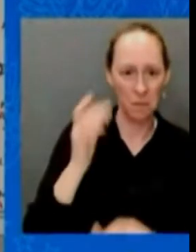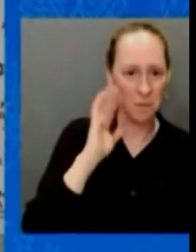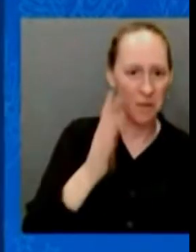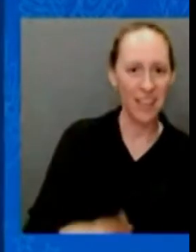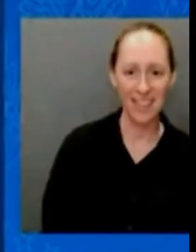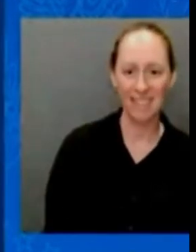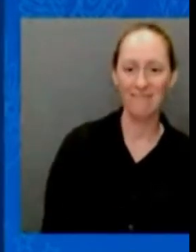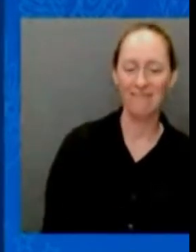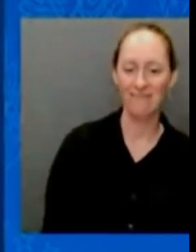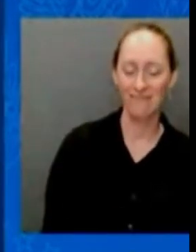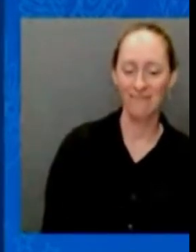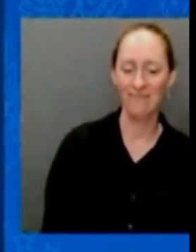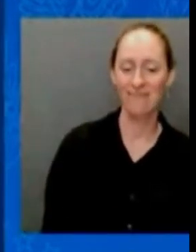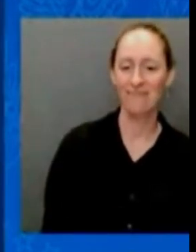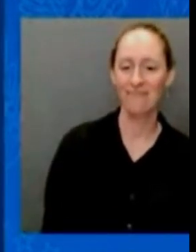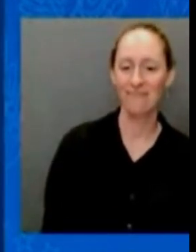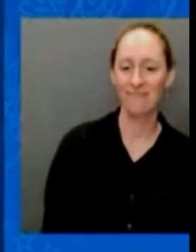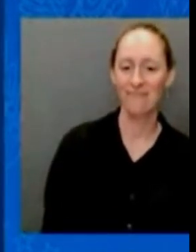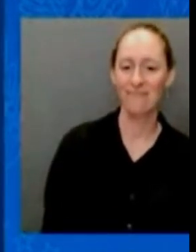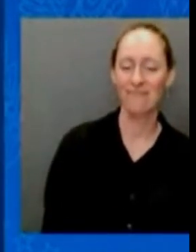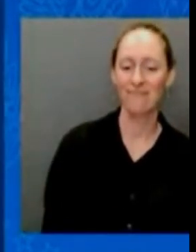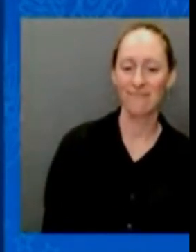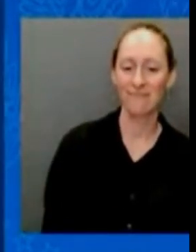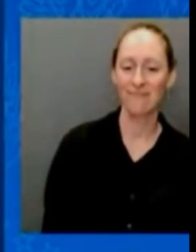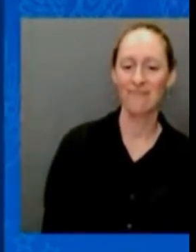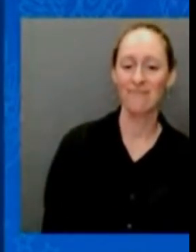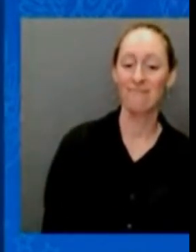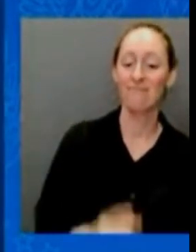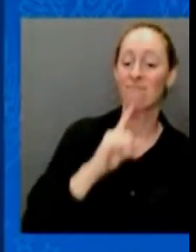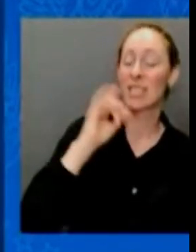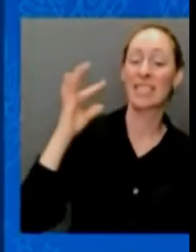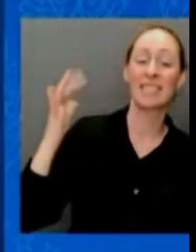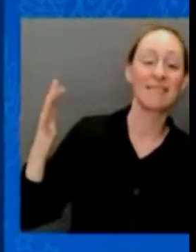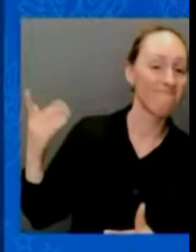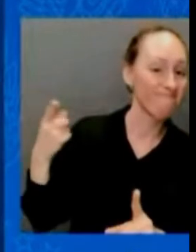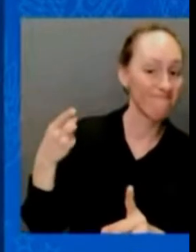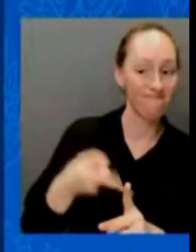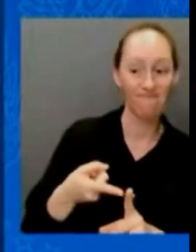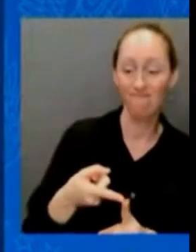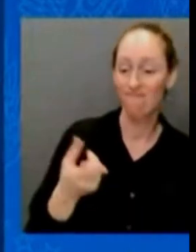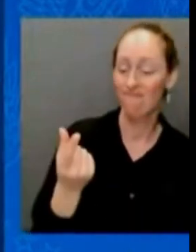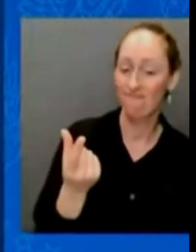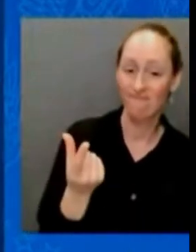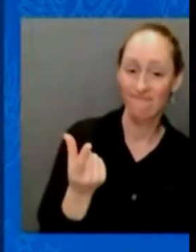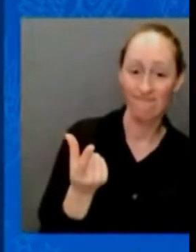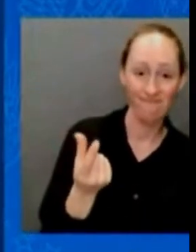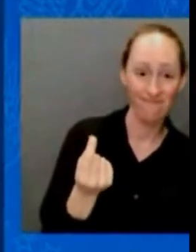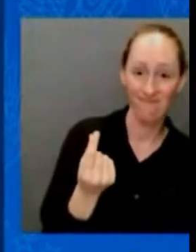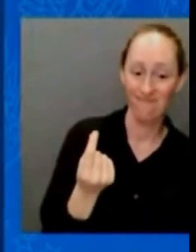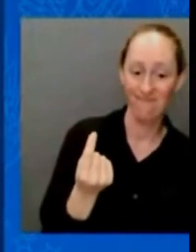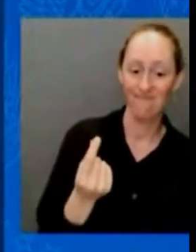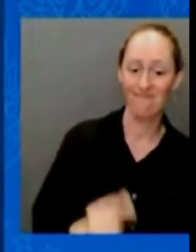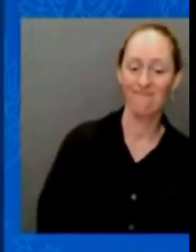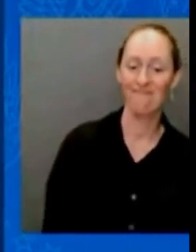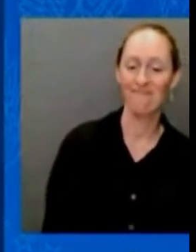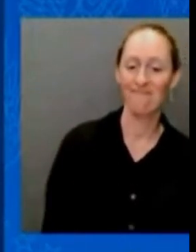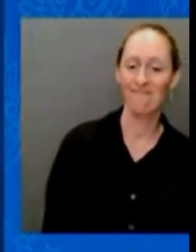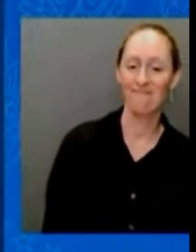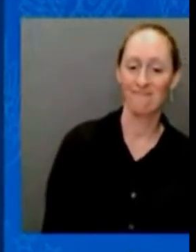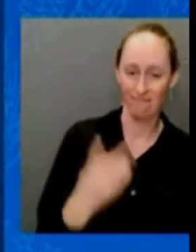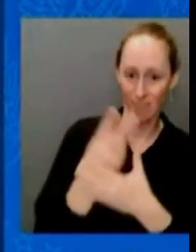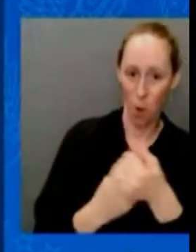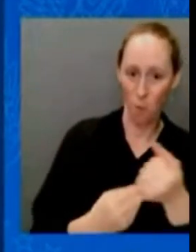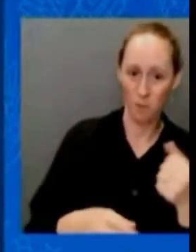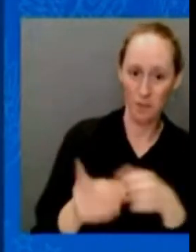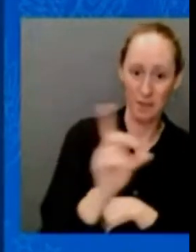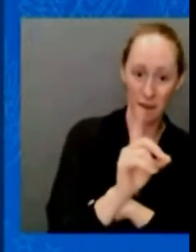And the bottom line is, as the president outlined, there's a real difference between the two parties, folks. This was a bipartisan bill. I give